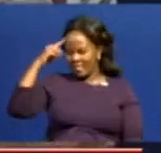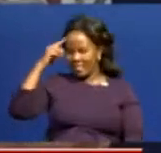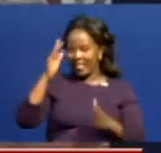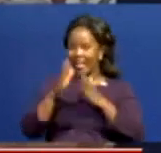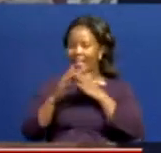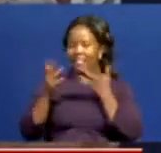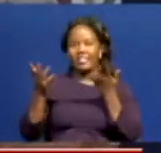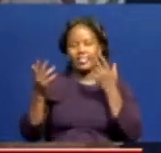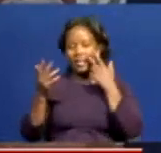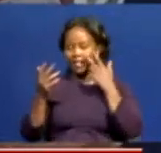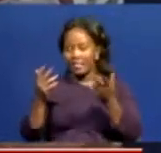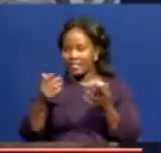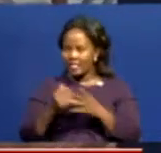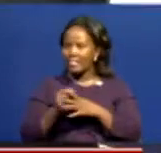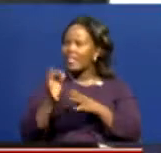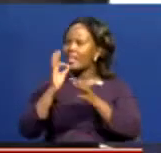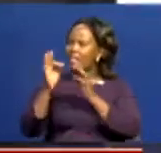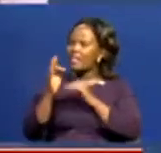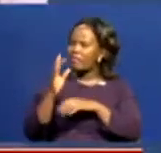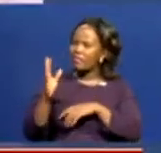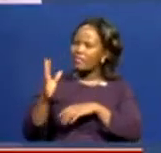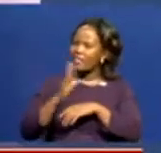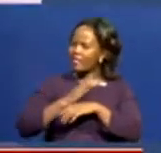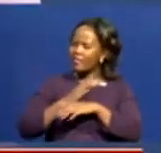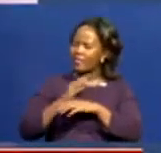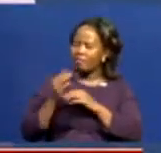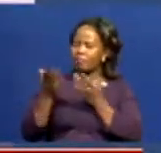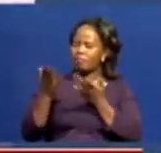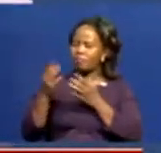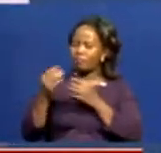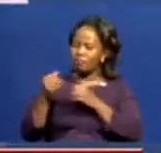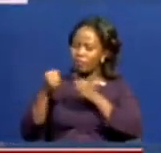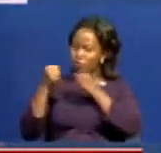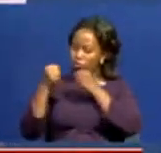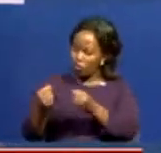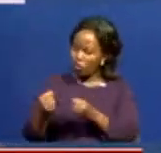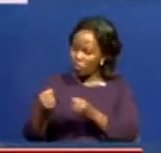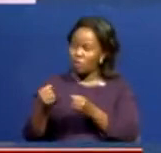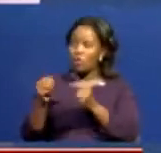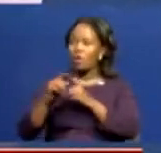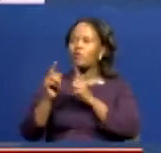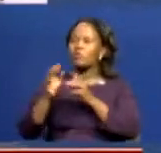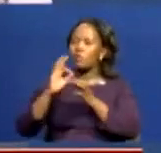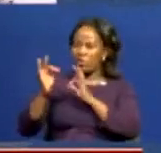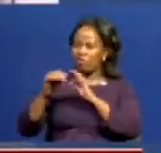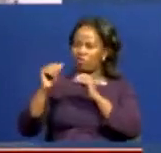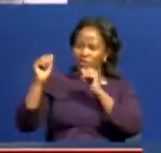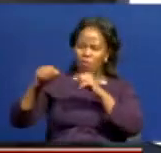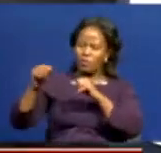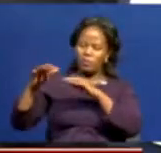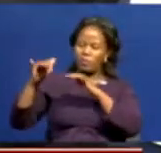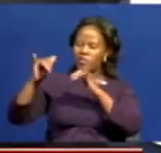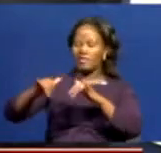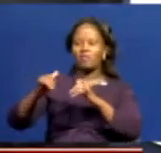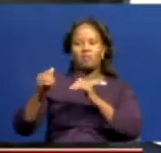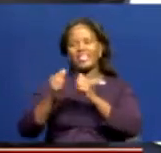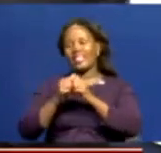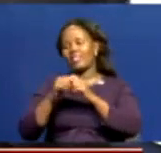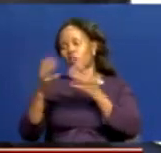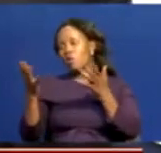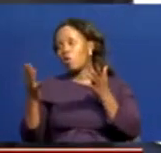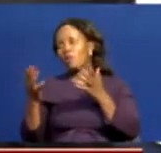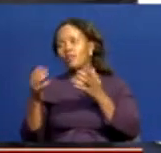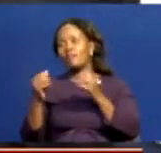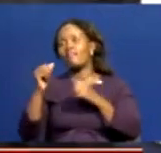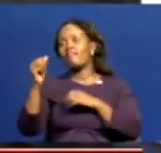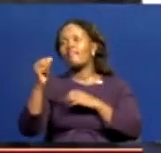features that we had, are they strong enough? Are they able to still withstand another 10, 20 years of circulation? If not,